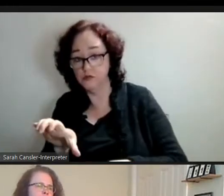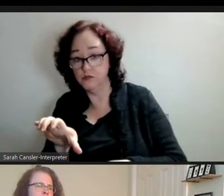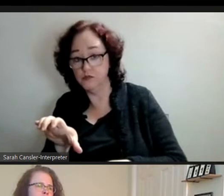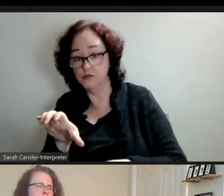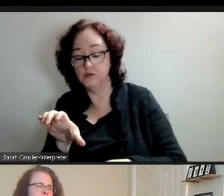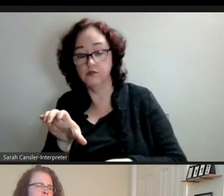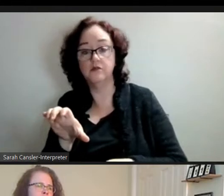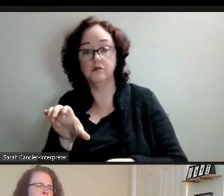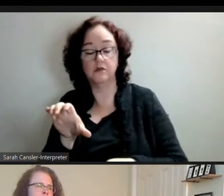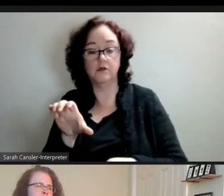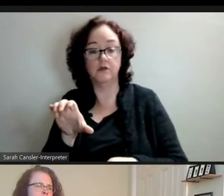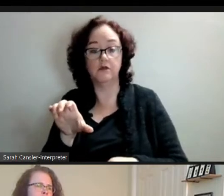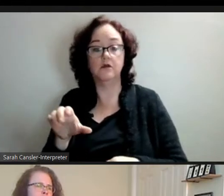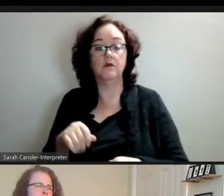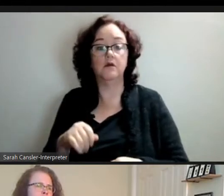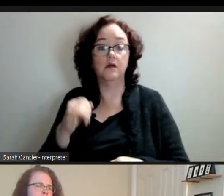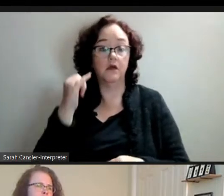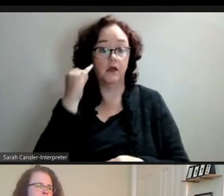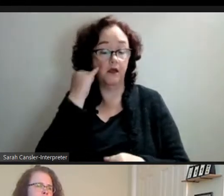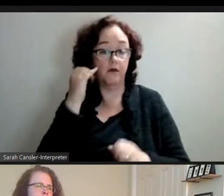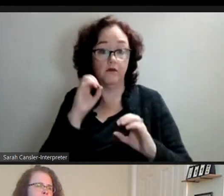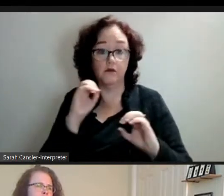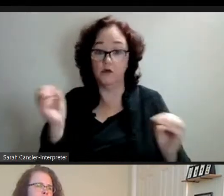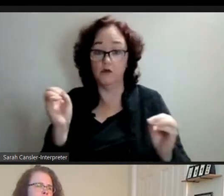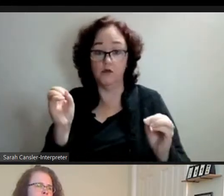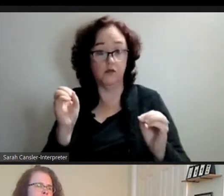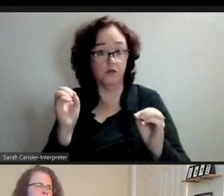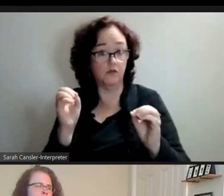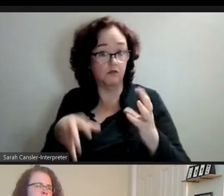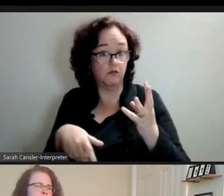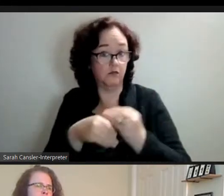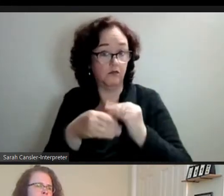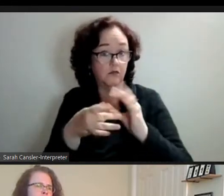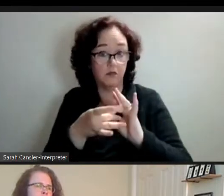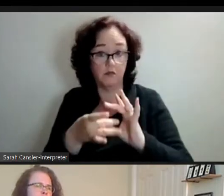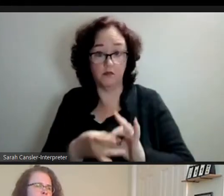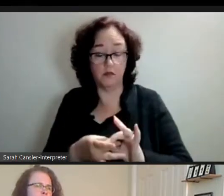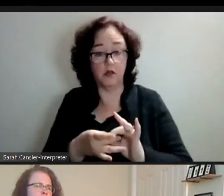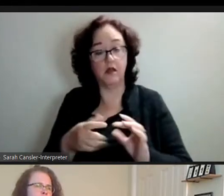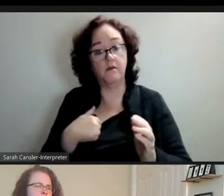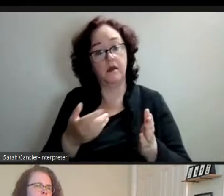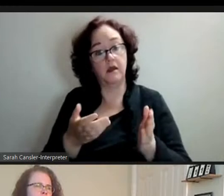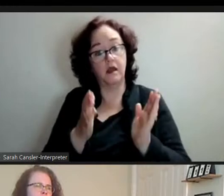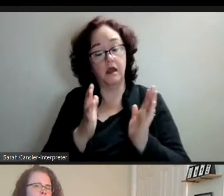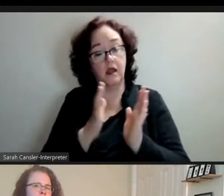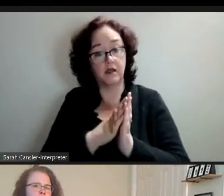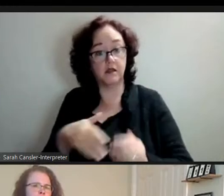But if there's no other comments, I ask for a motion to adjourn.